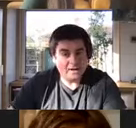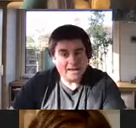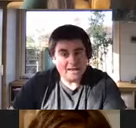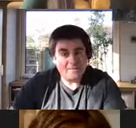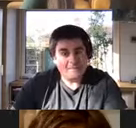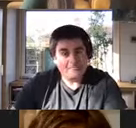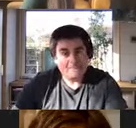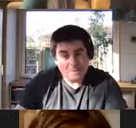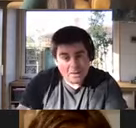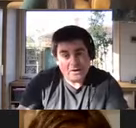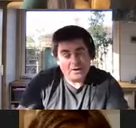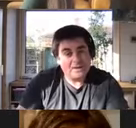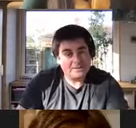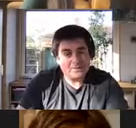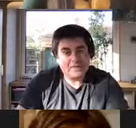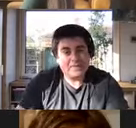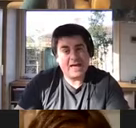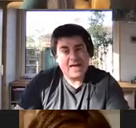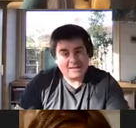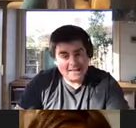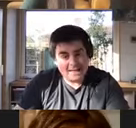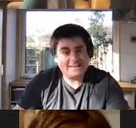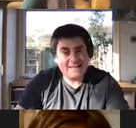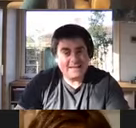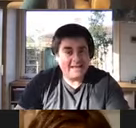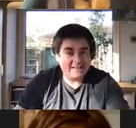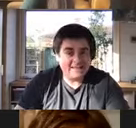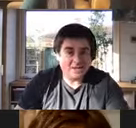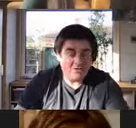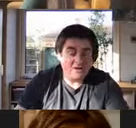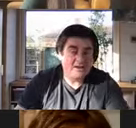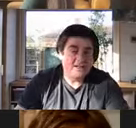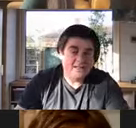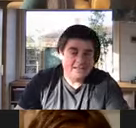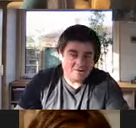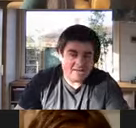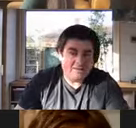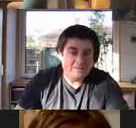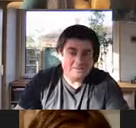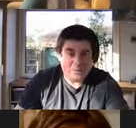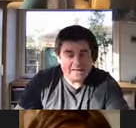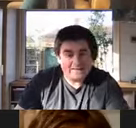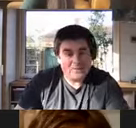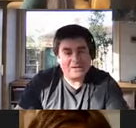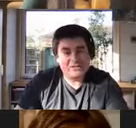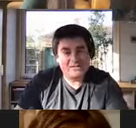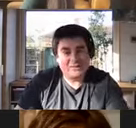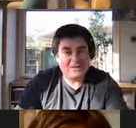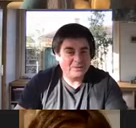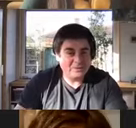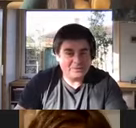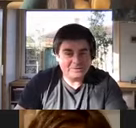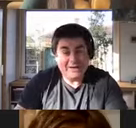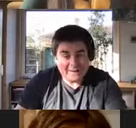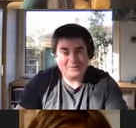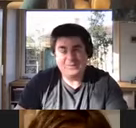rule in India, we'd argue, is something that is then seen in these current curriculums, the ways in which we can